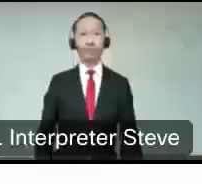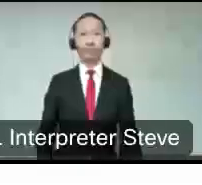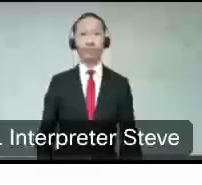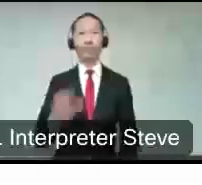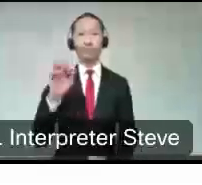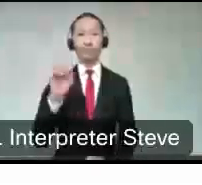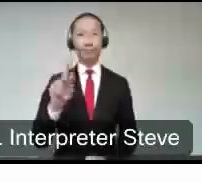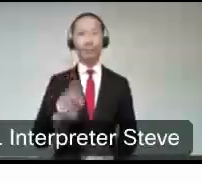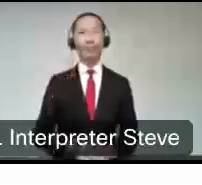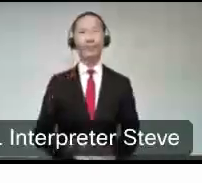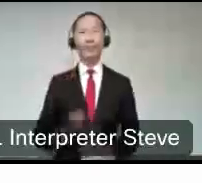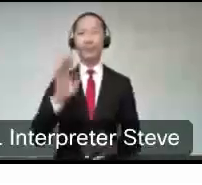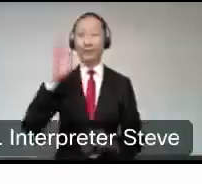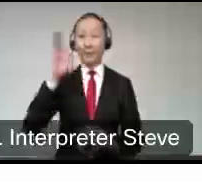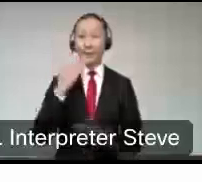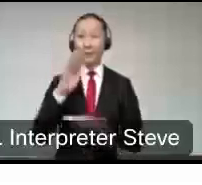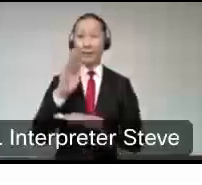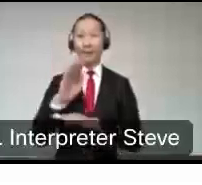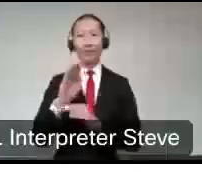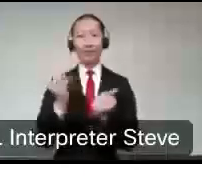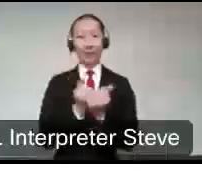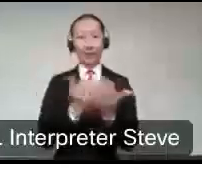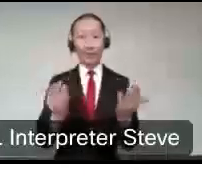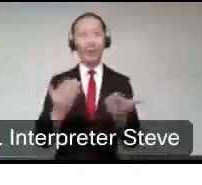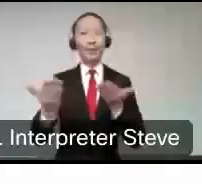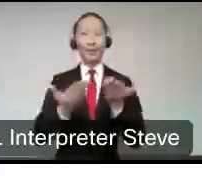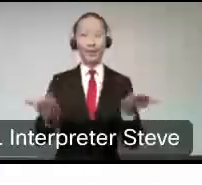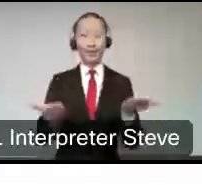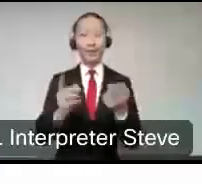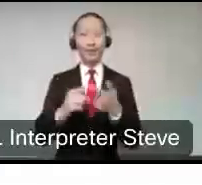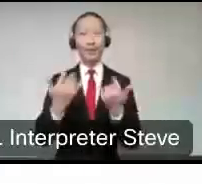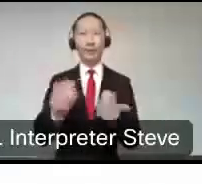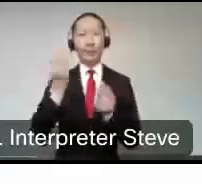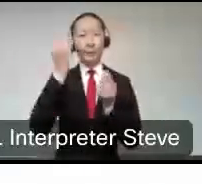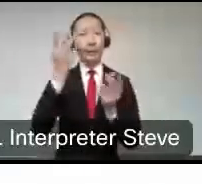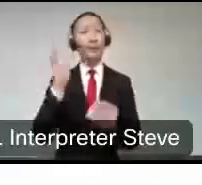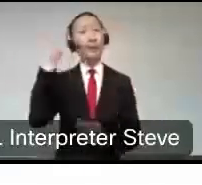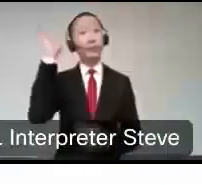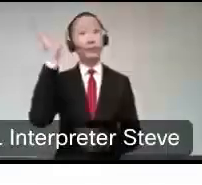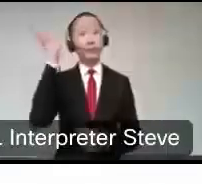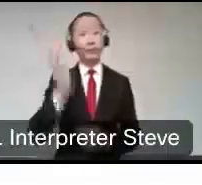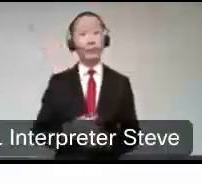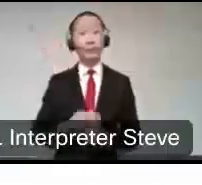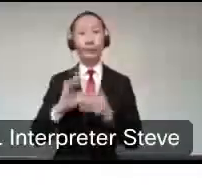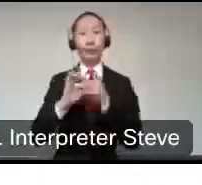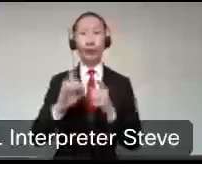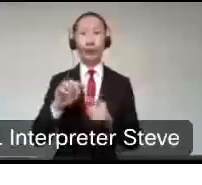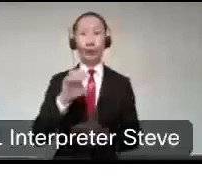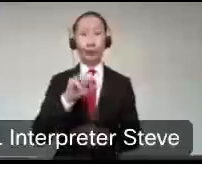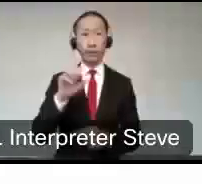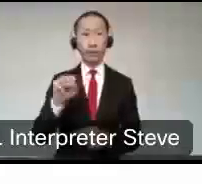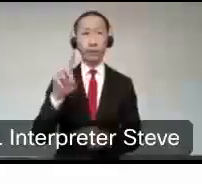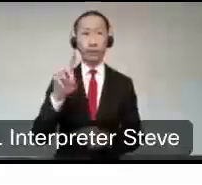Alrighty, well, good afternoon, everyone, and welcome to this informational webinar on Social Security